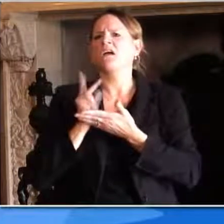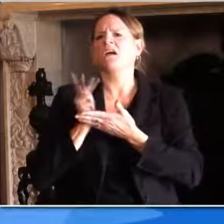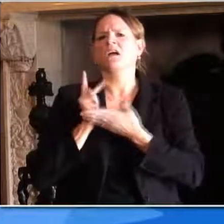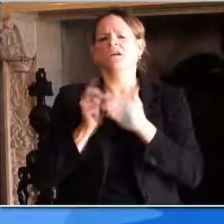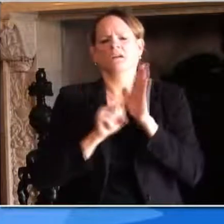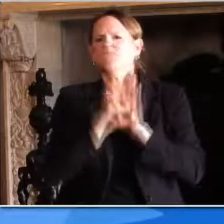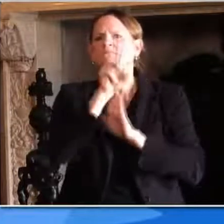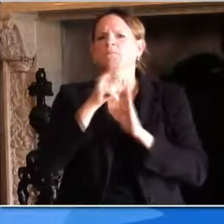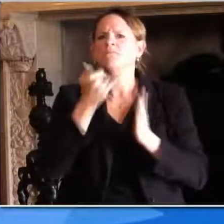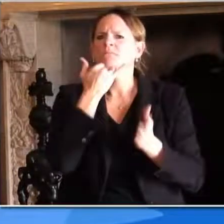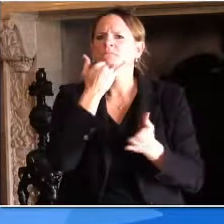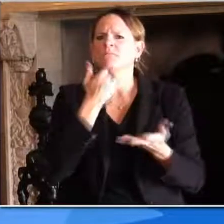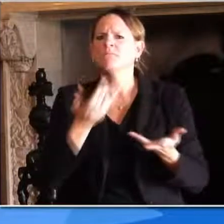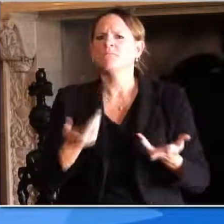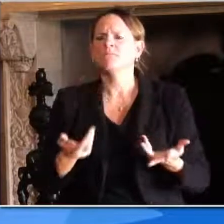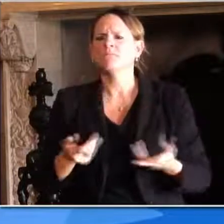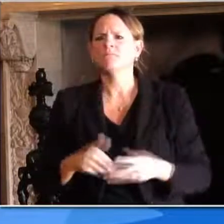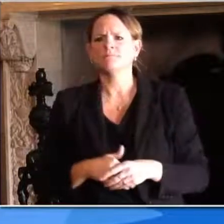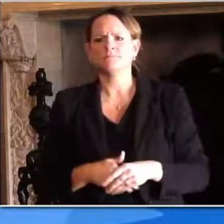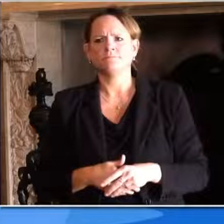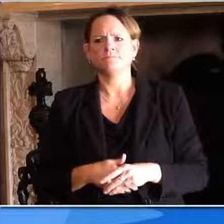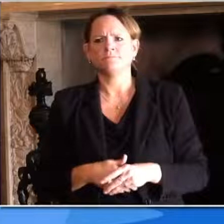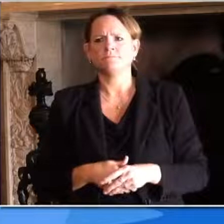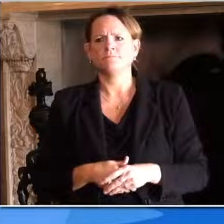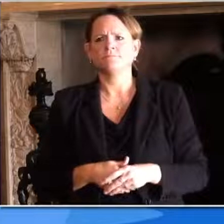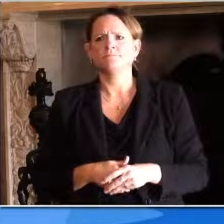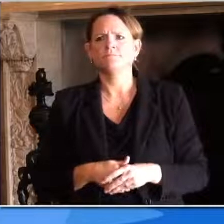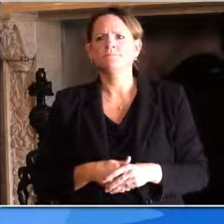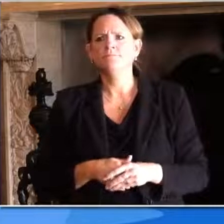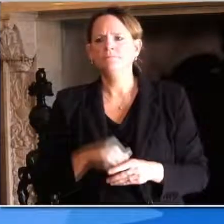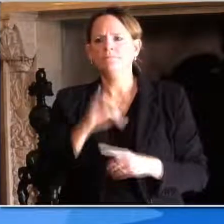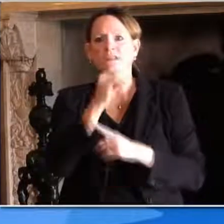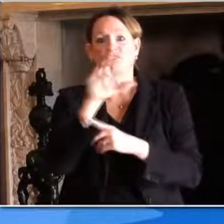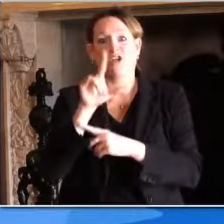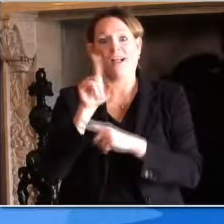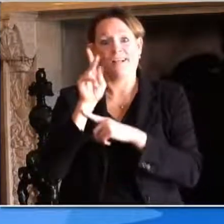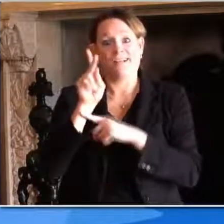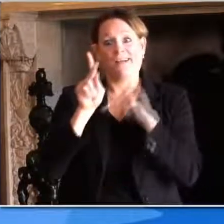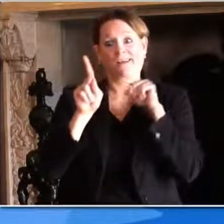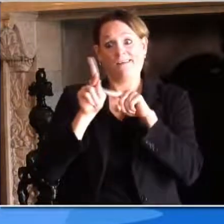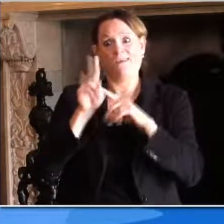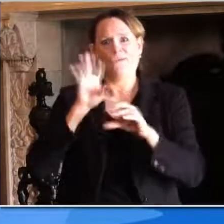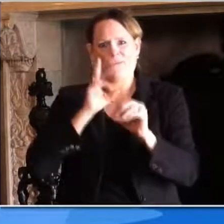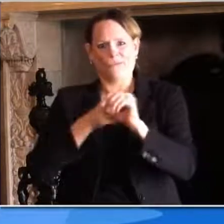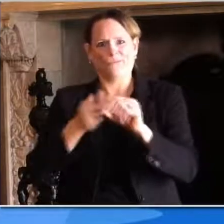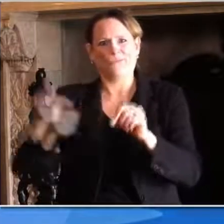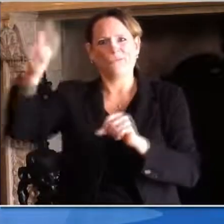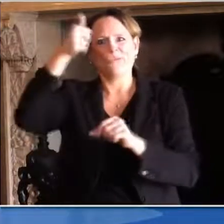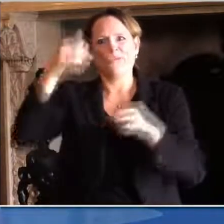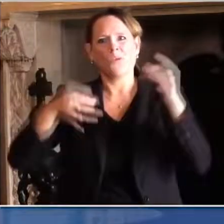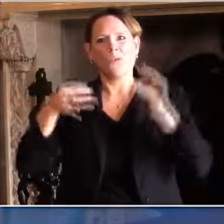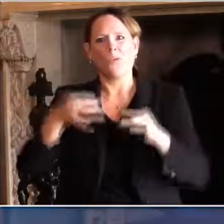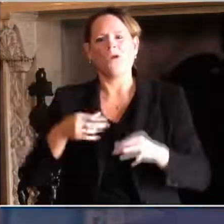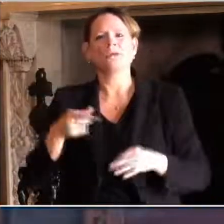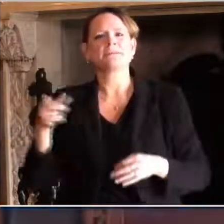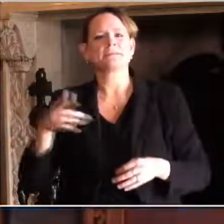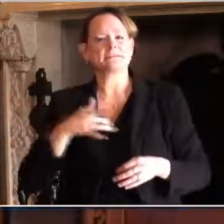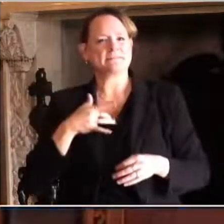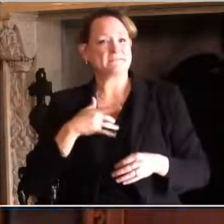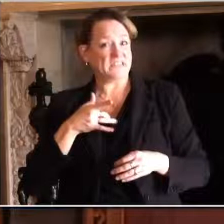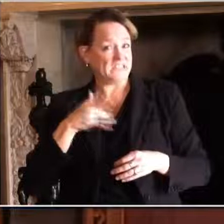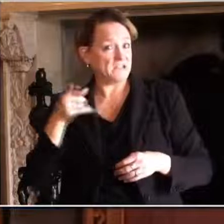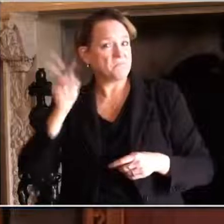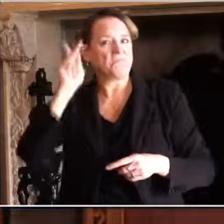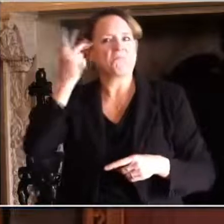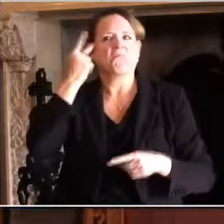given that Karofsky's coming on the court here, do you feel that you have a better shot if this does get challenged in court?